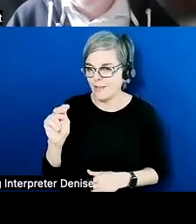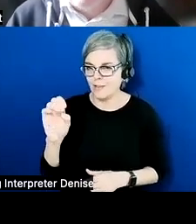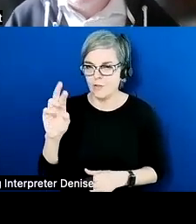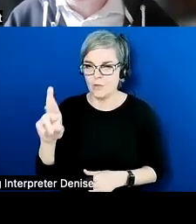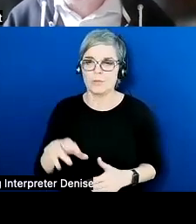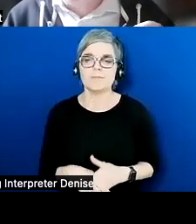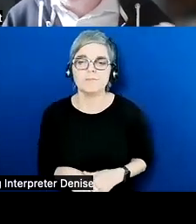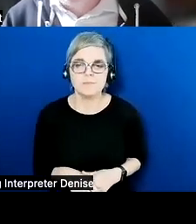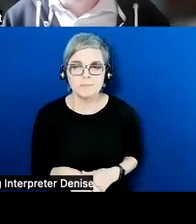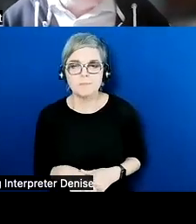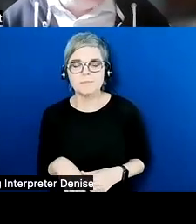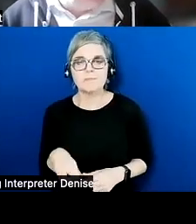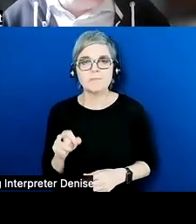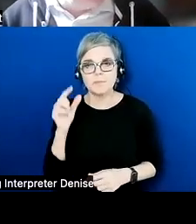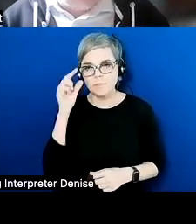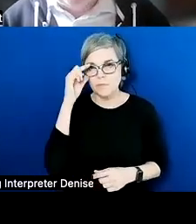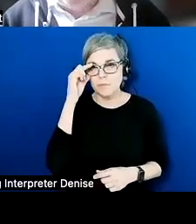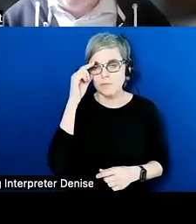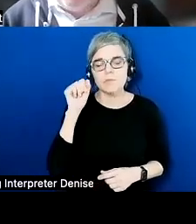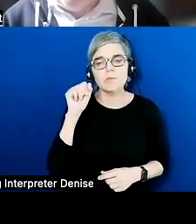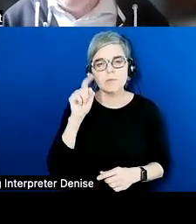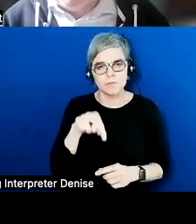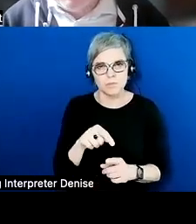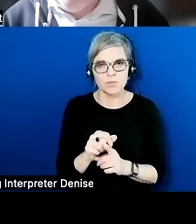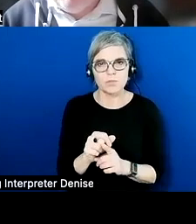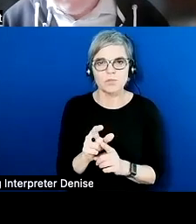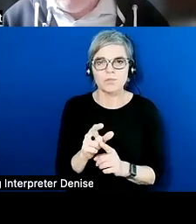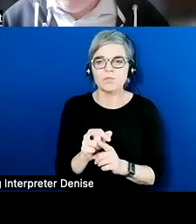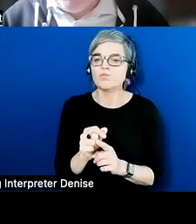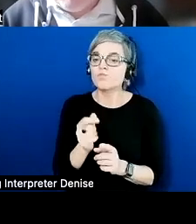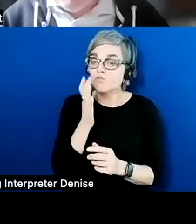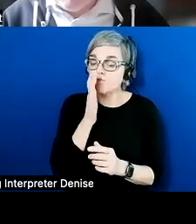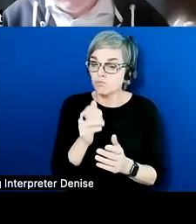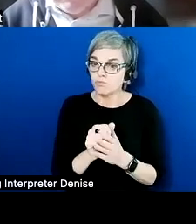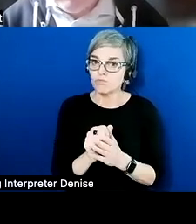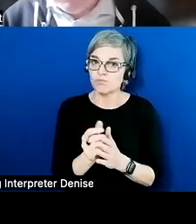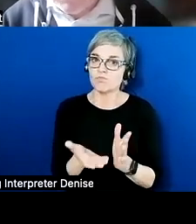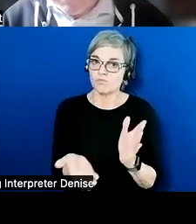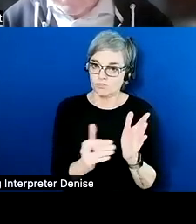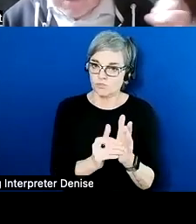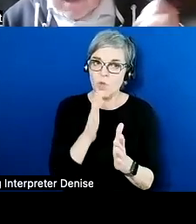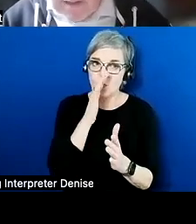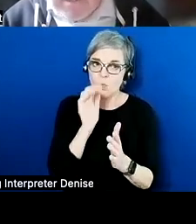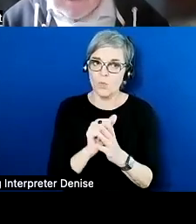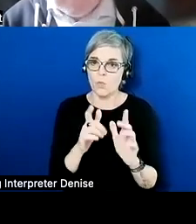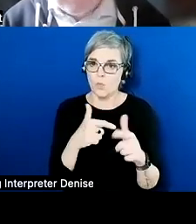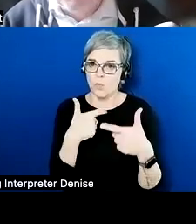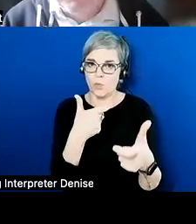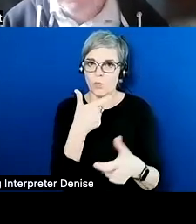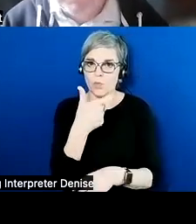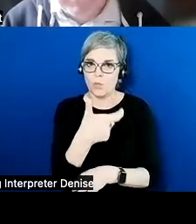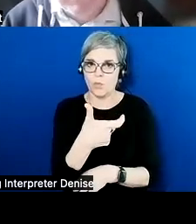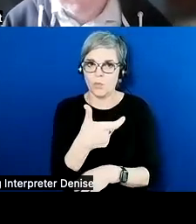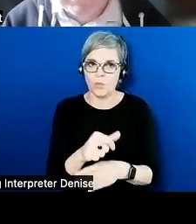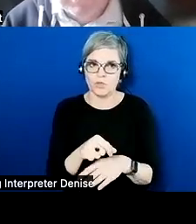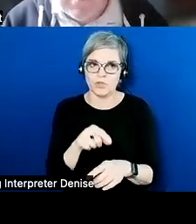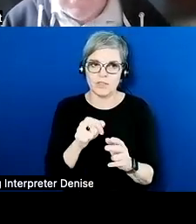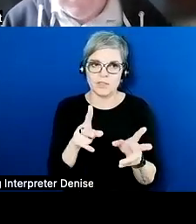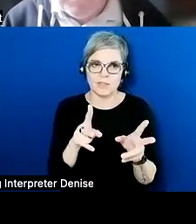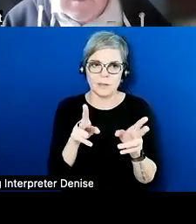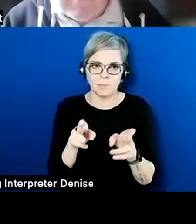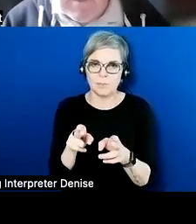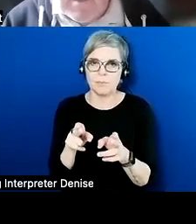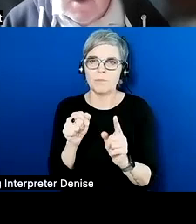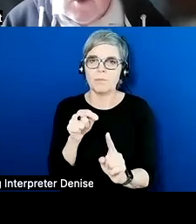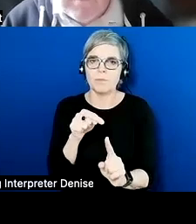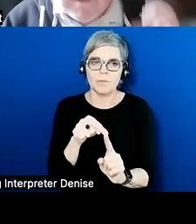So I'm just going to watch this clip one more time at the moment, and again, just keep thinking of the communication. So